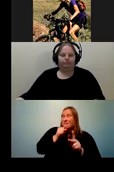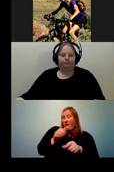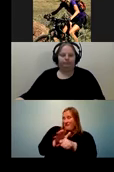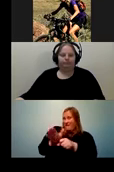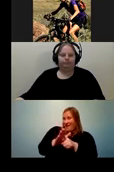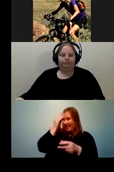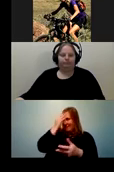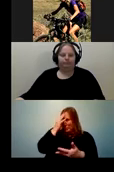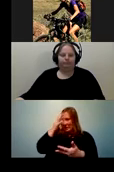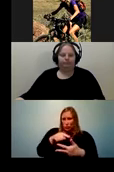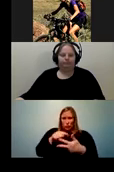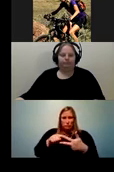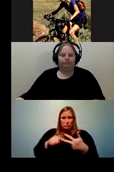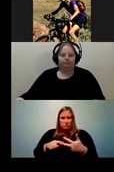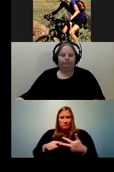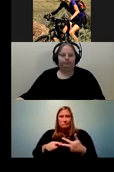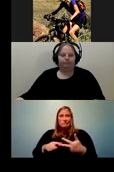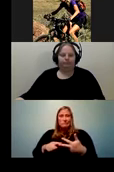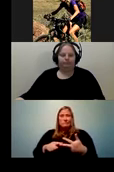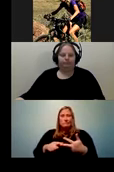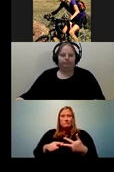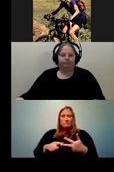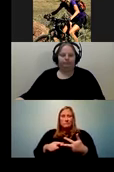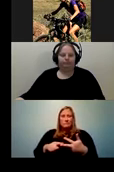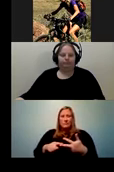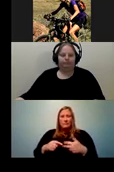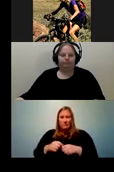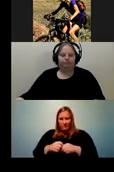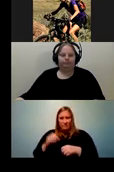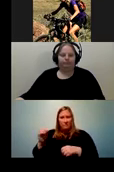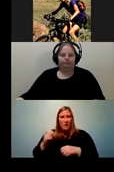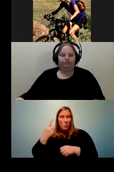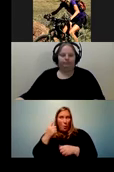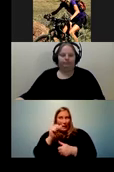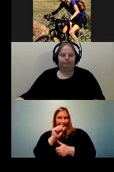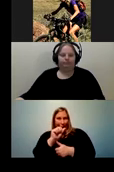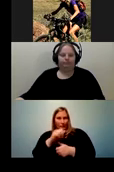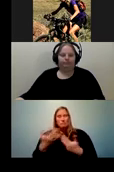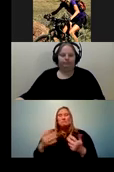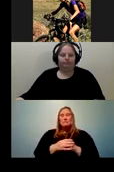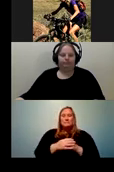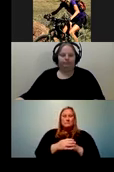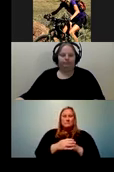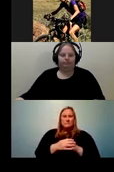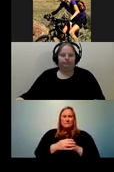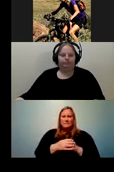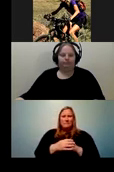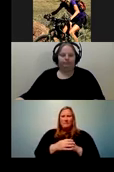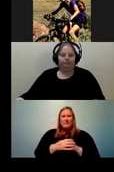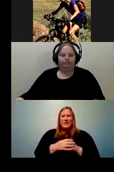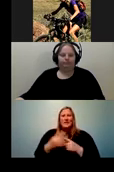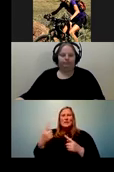Seeing 3 B's and 1 A. All right. Somebody says, I don't trust candidate